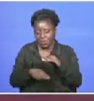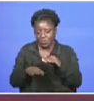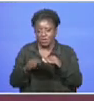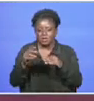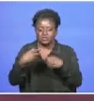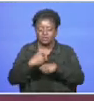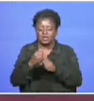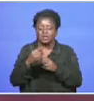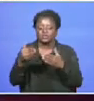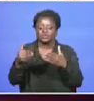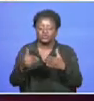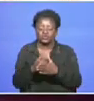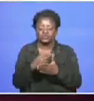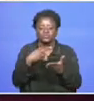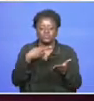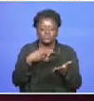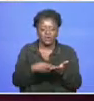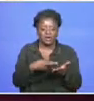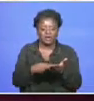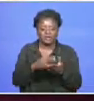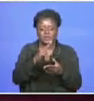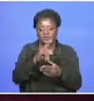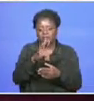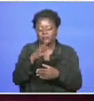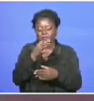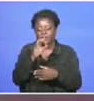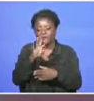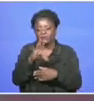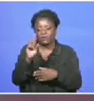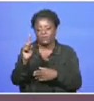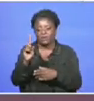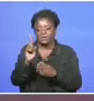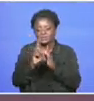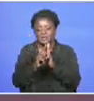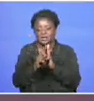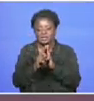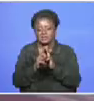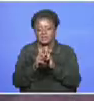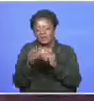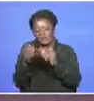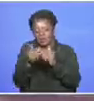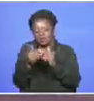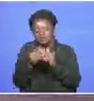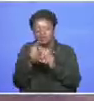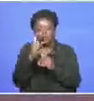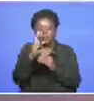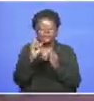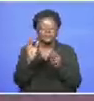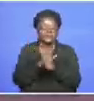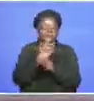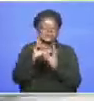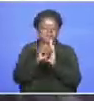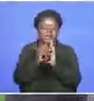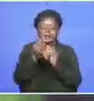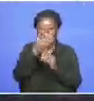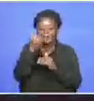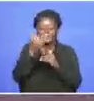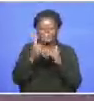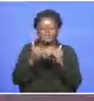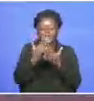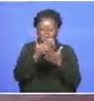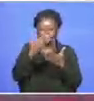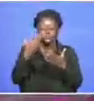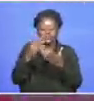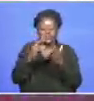Golden Spike breaking the tape in 30 4.41 seconds that was almost a whole second better than the previous record